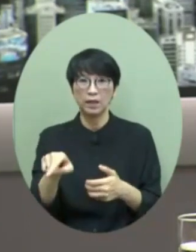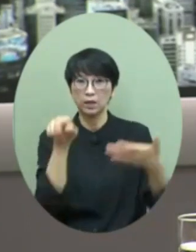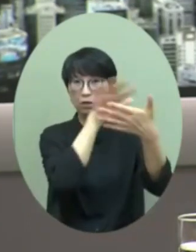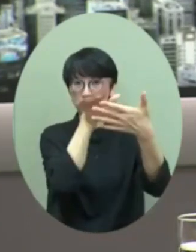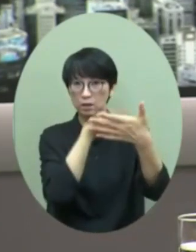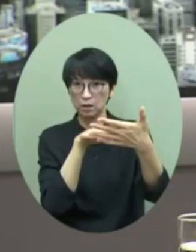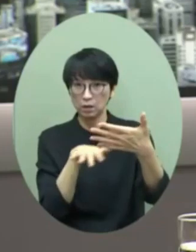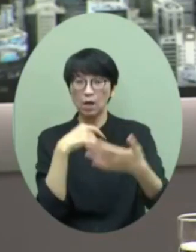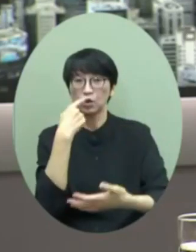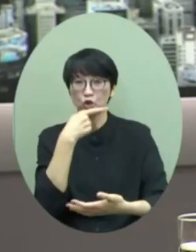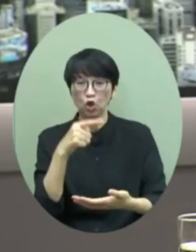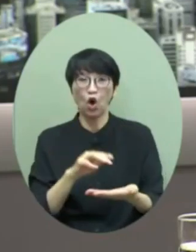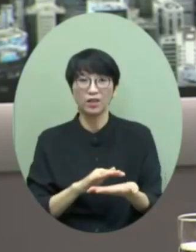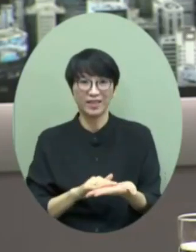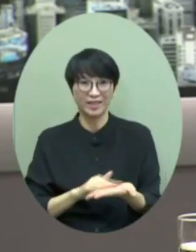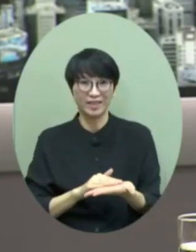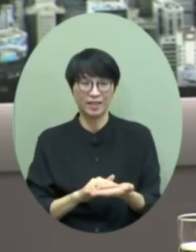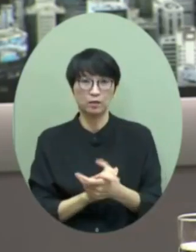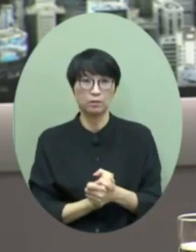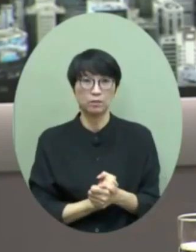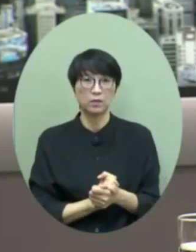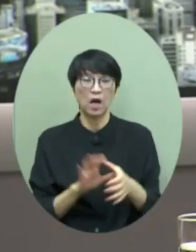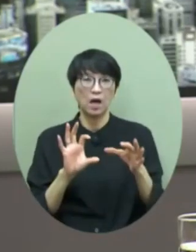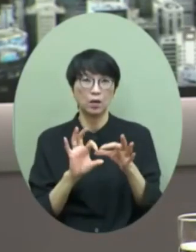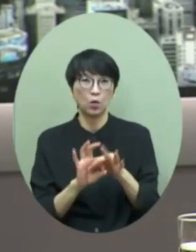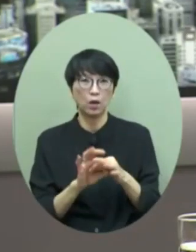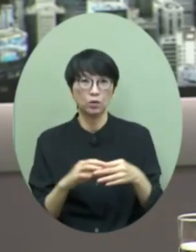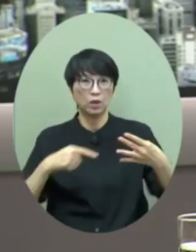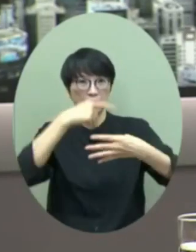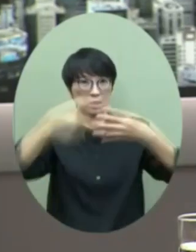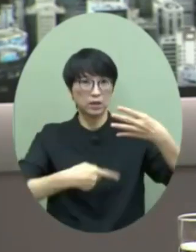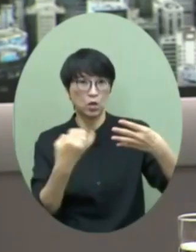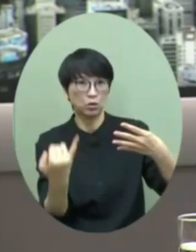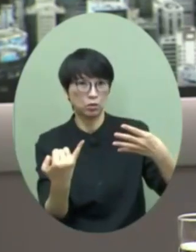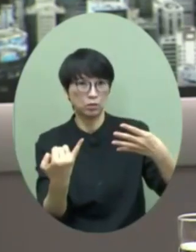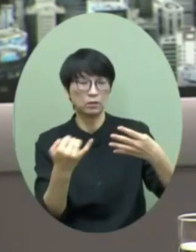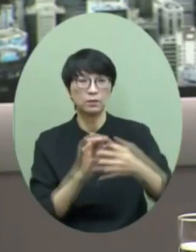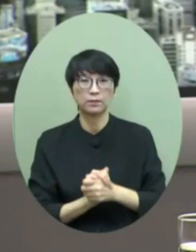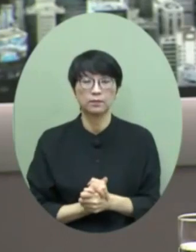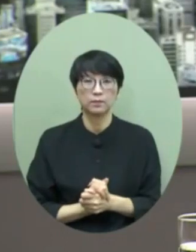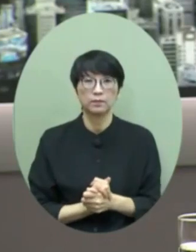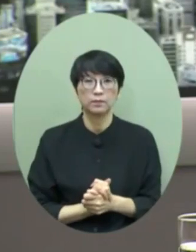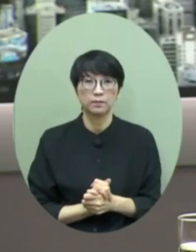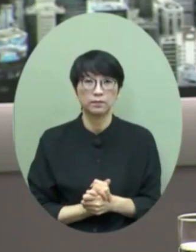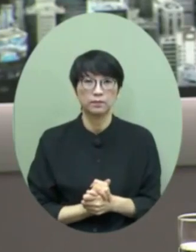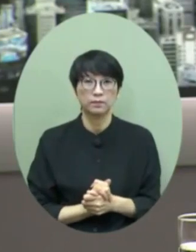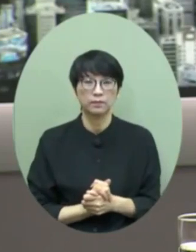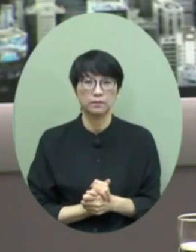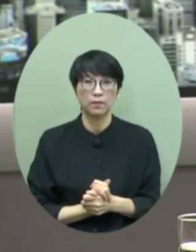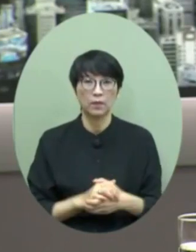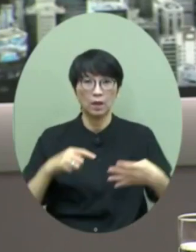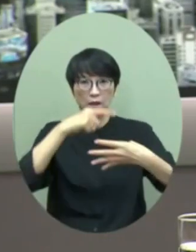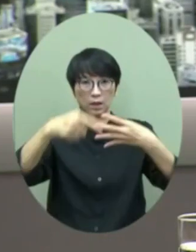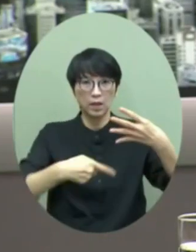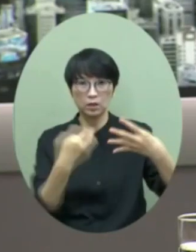required to provide information. Here, I think this provision has to do